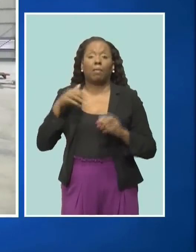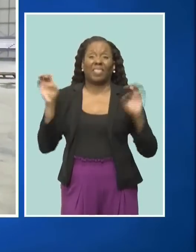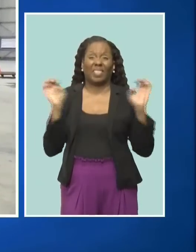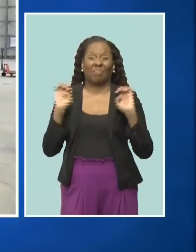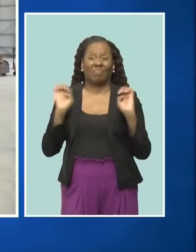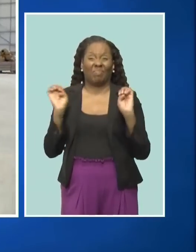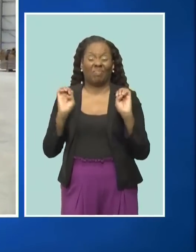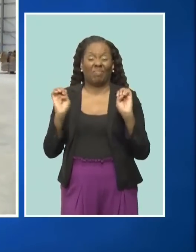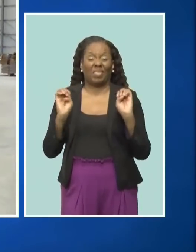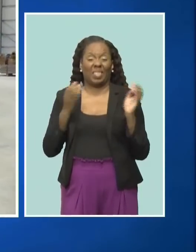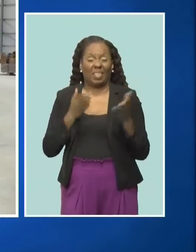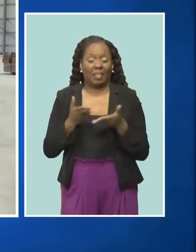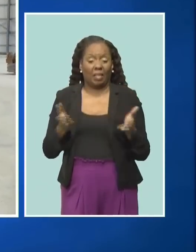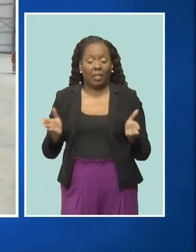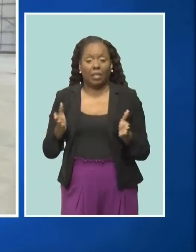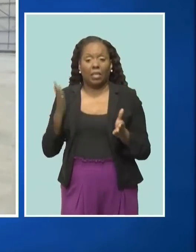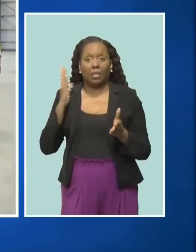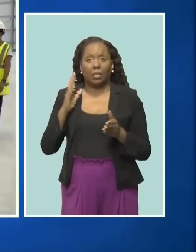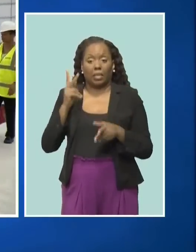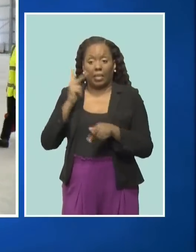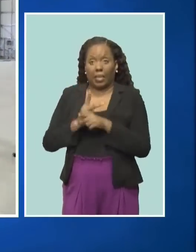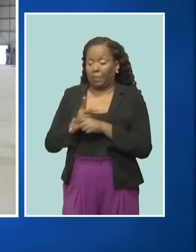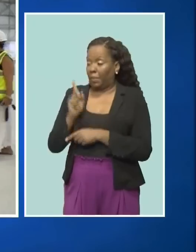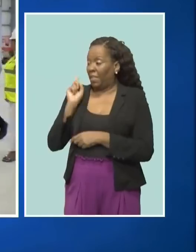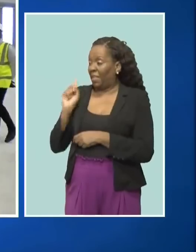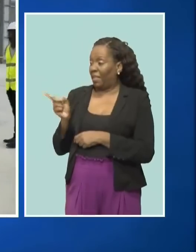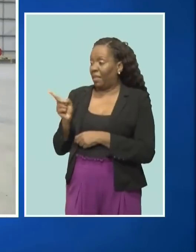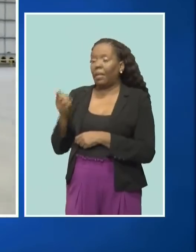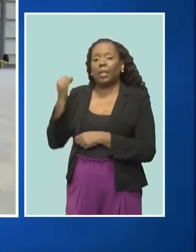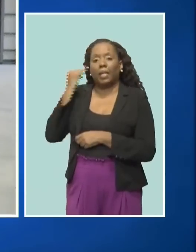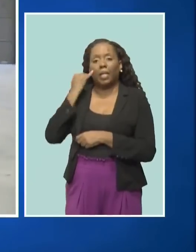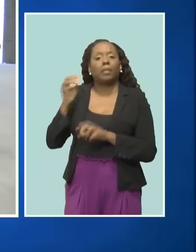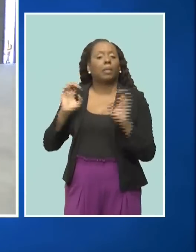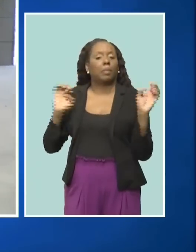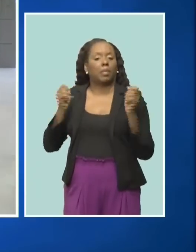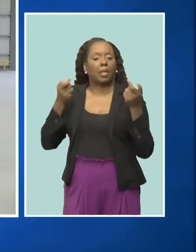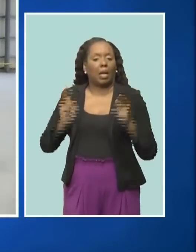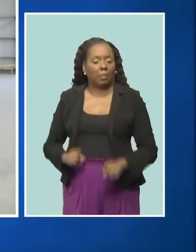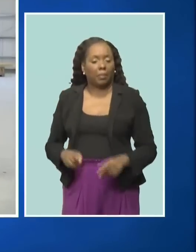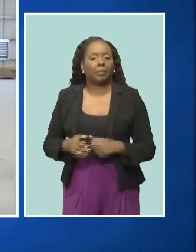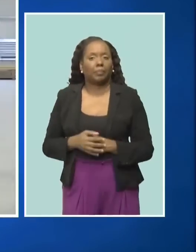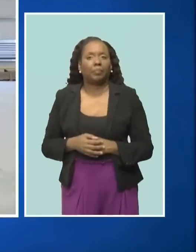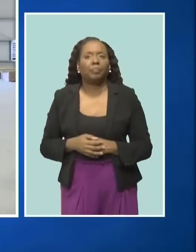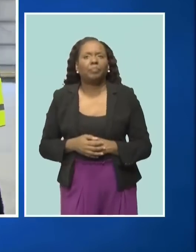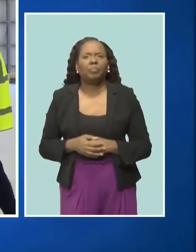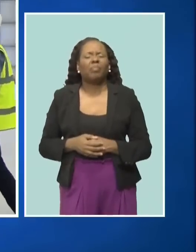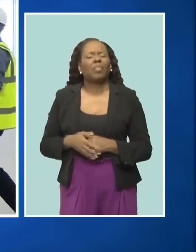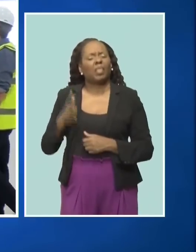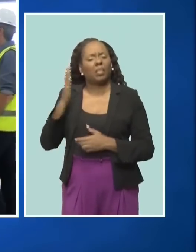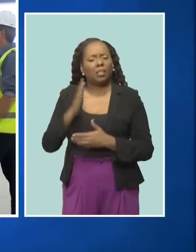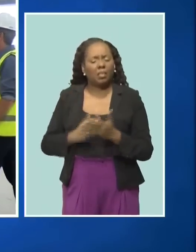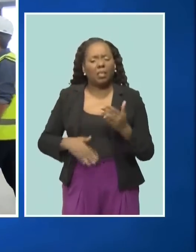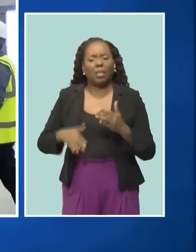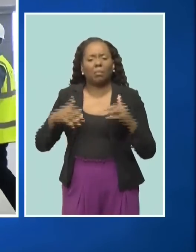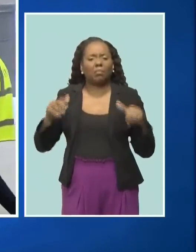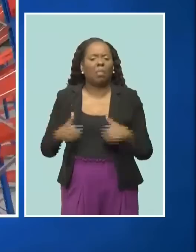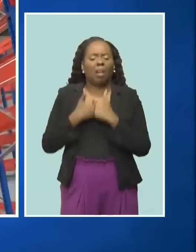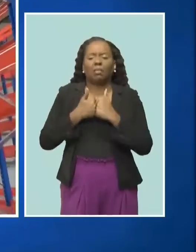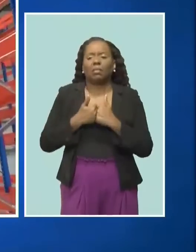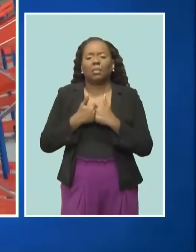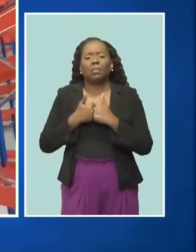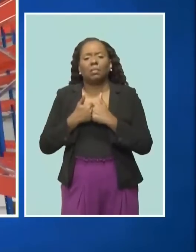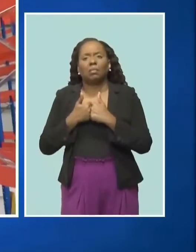the aftermath of disasters. The facility is expected to mitigate some of the logistical challenges faced by the